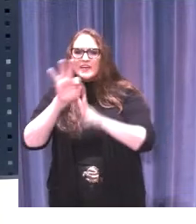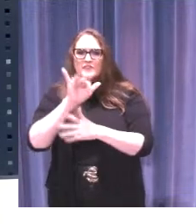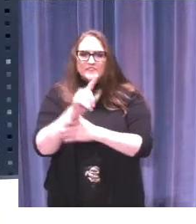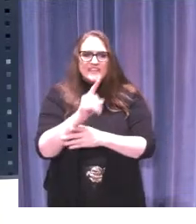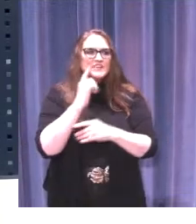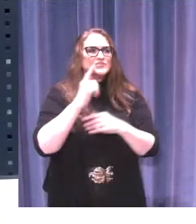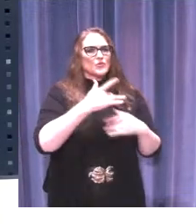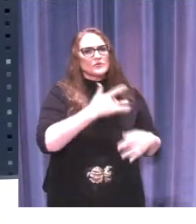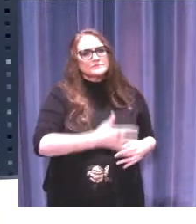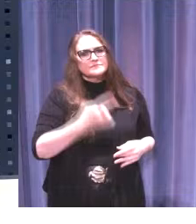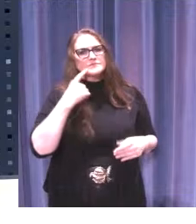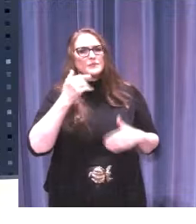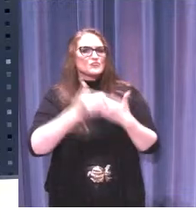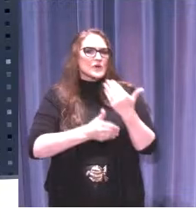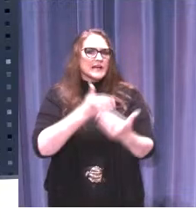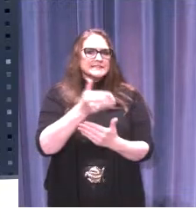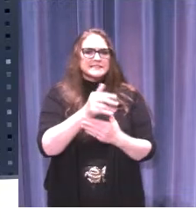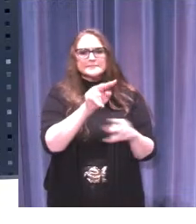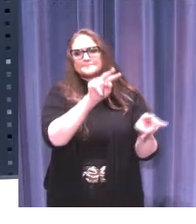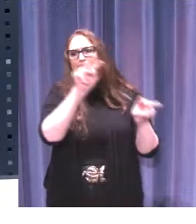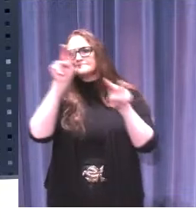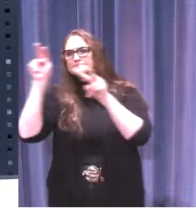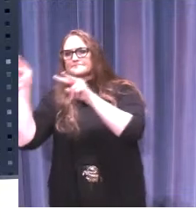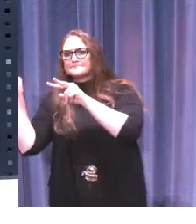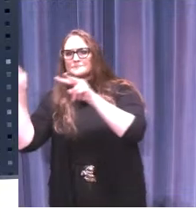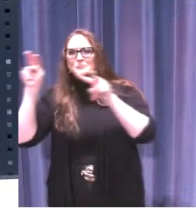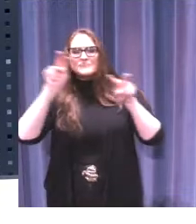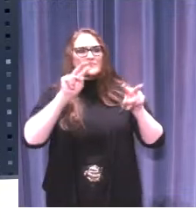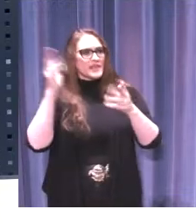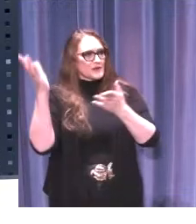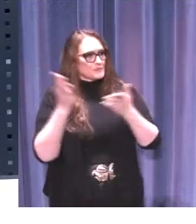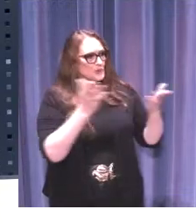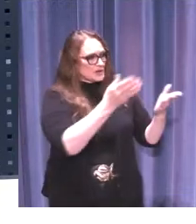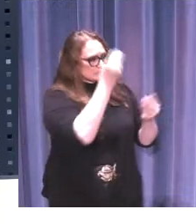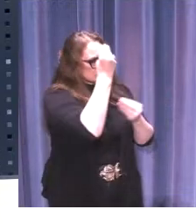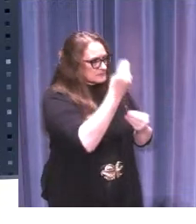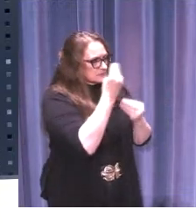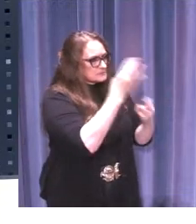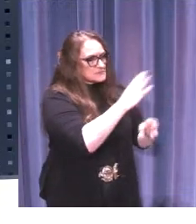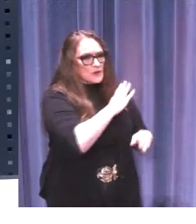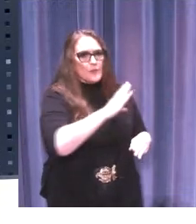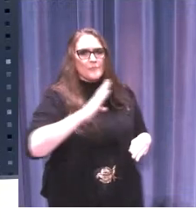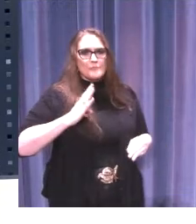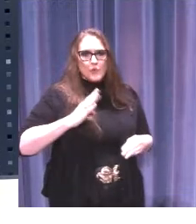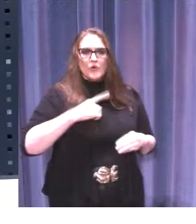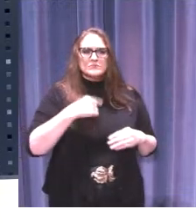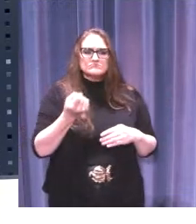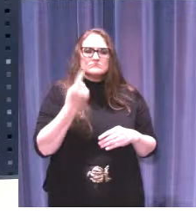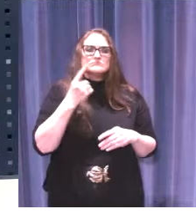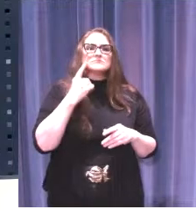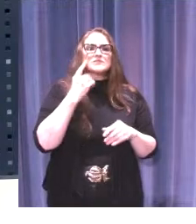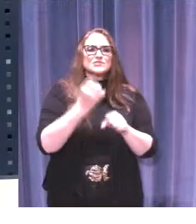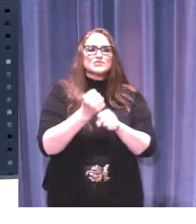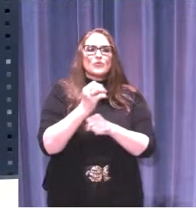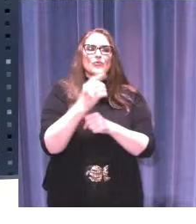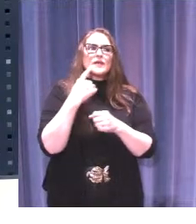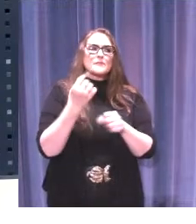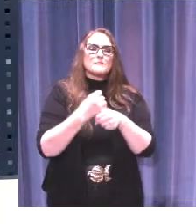this process and bring those to the board for consideration in terms of establishing new